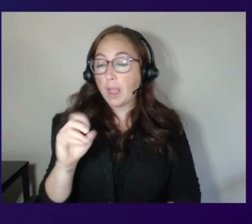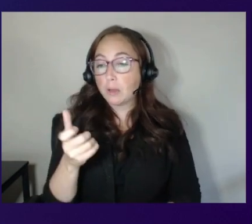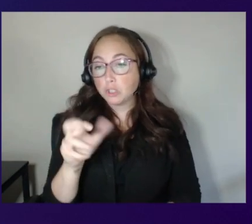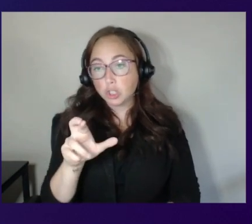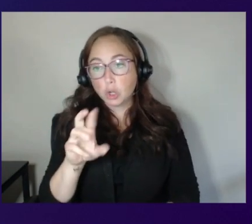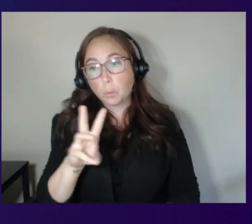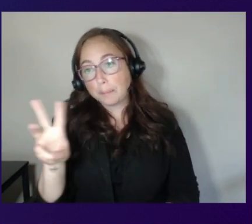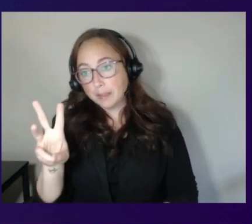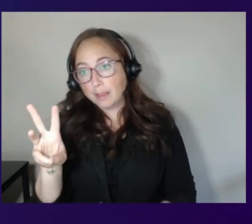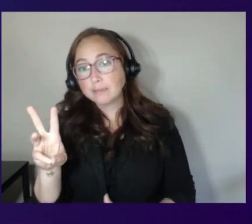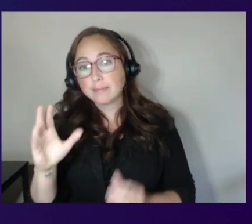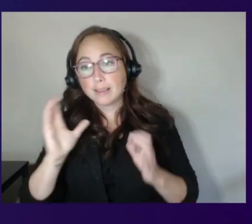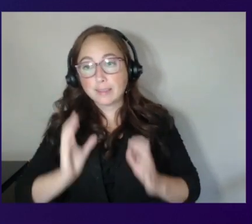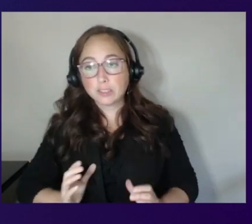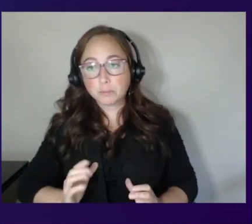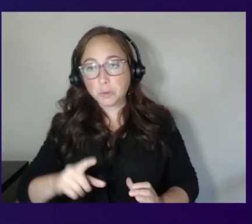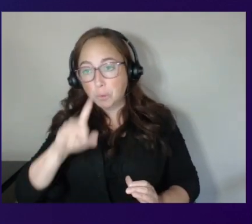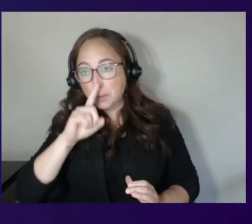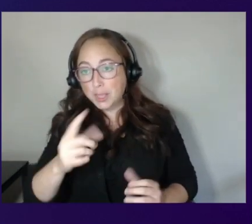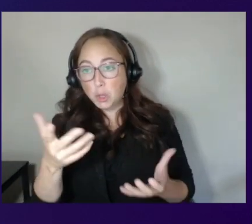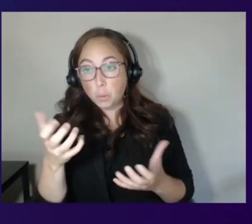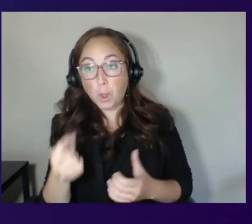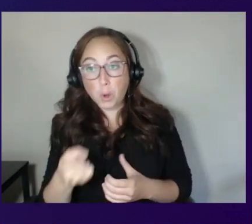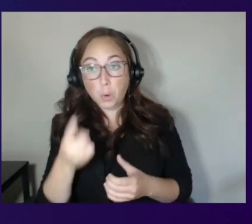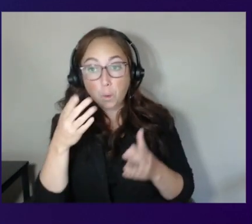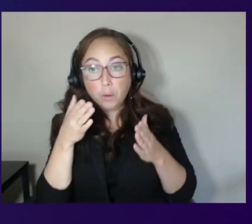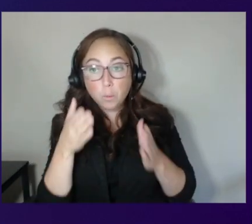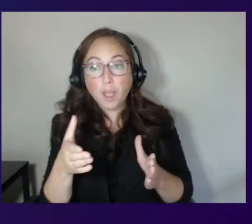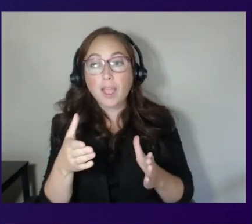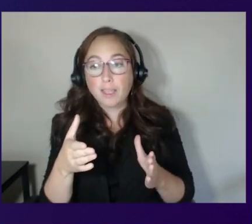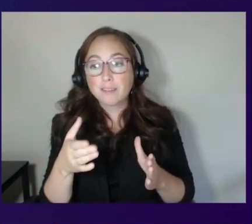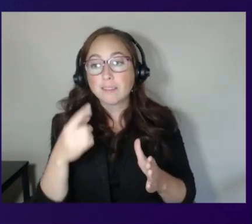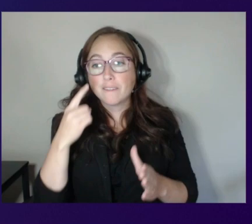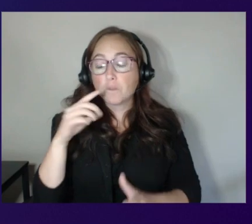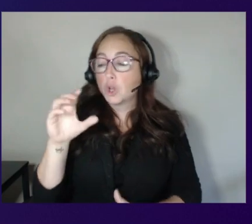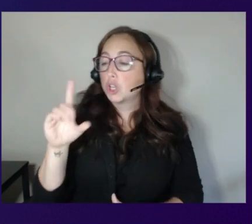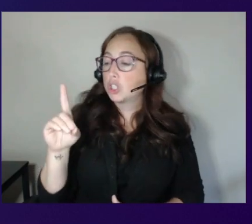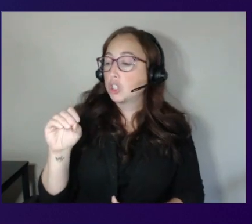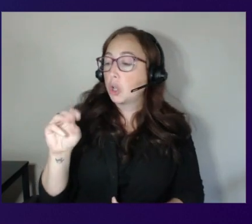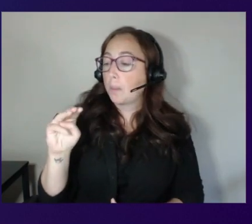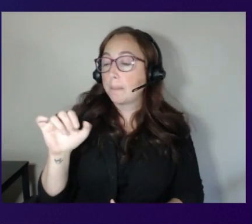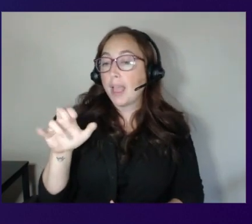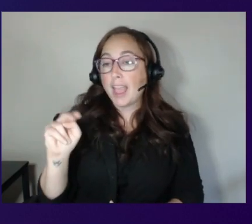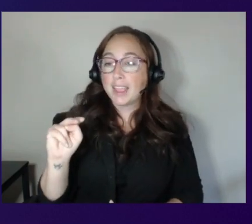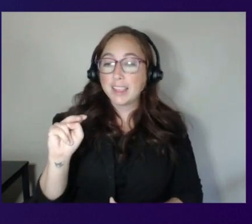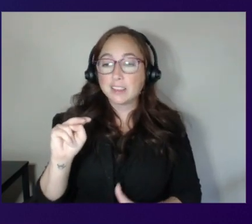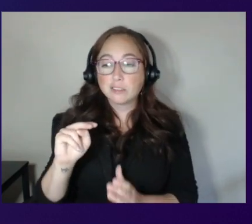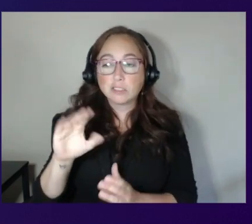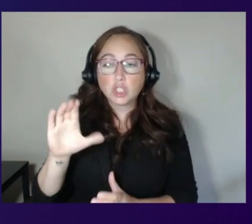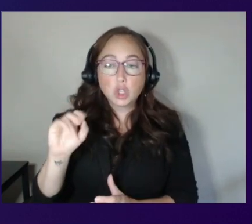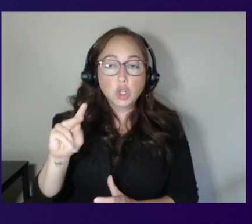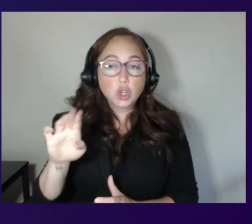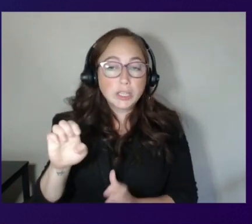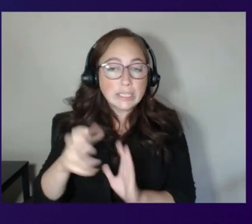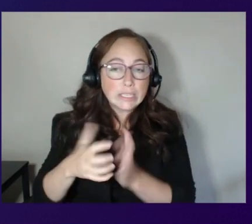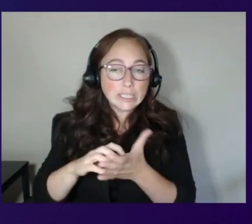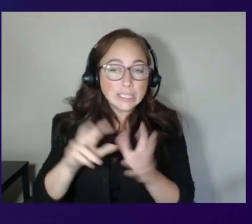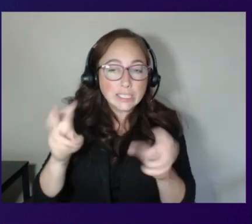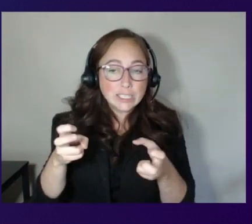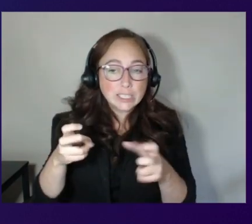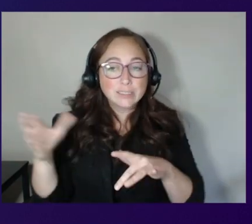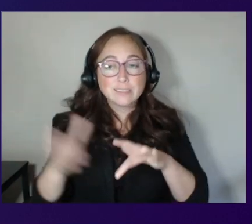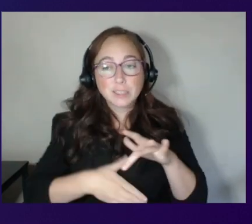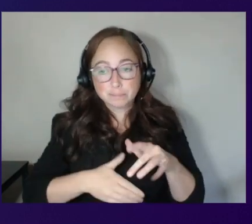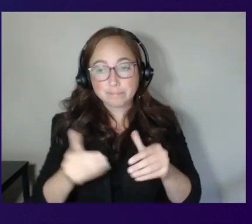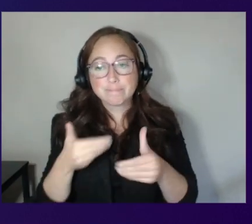customers are essentially looking for a way to pass the domain cookie to that remote session. And so we're going to jump here into the next